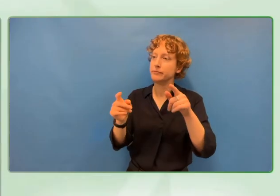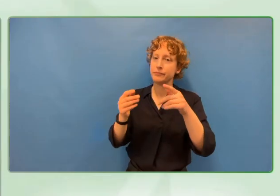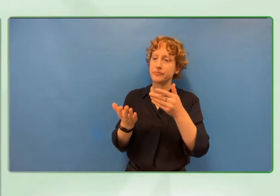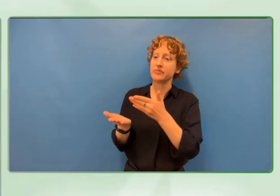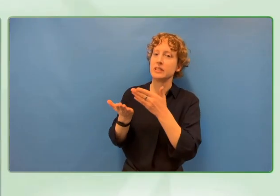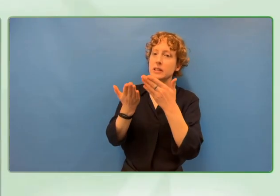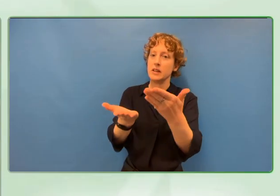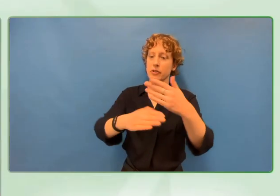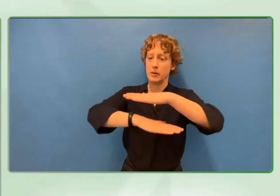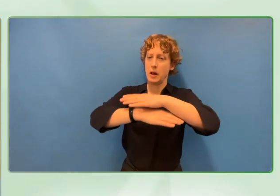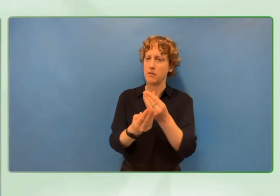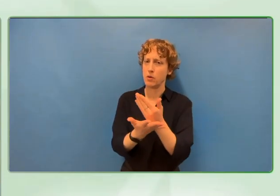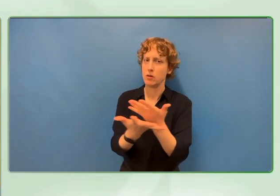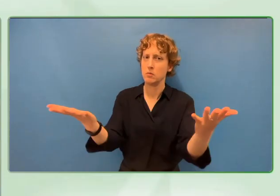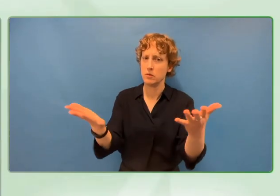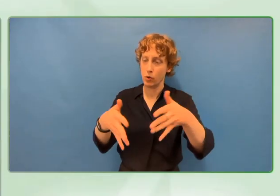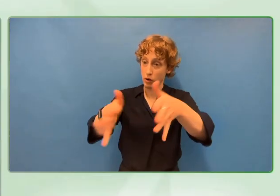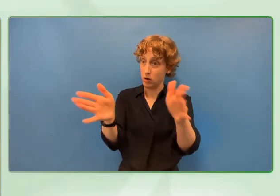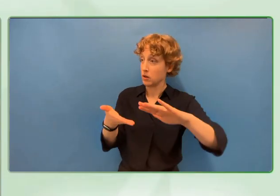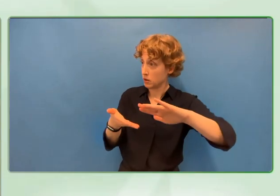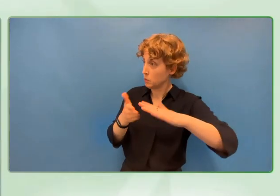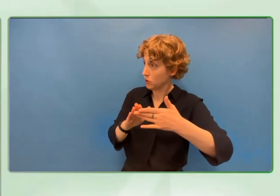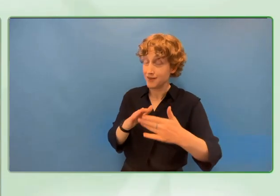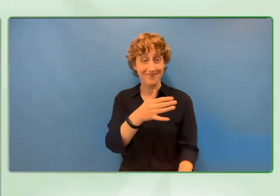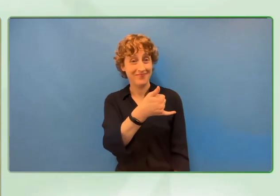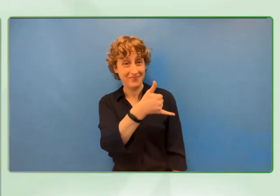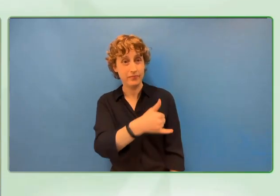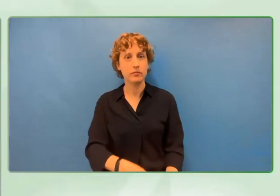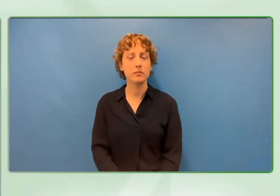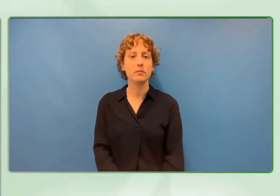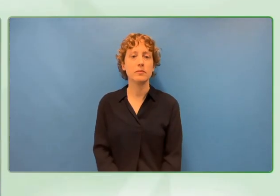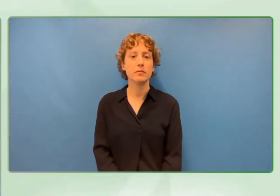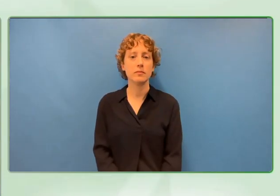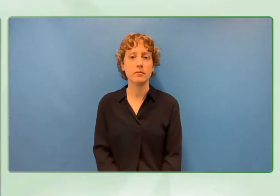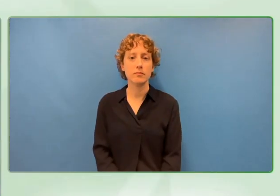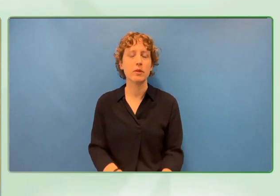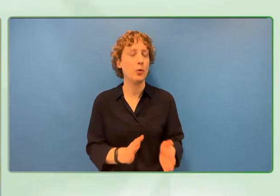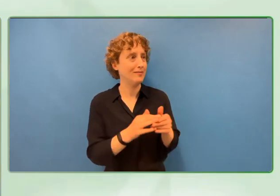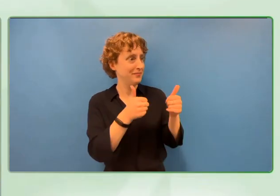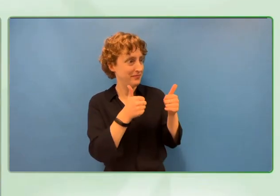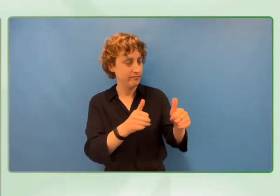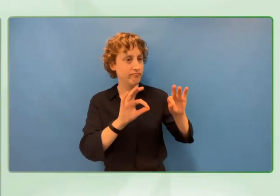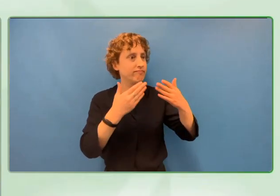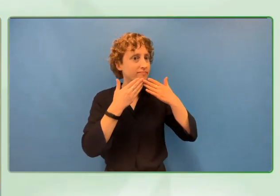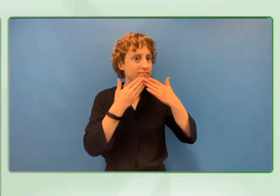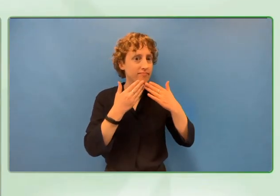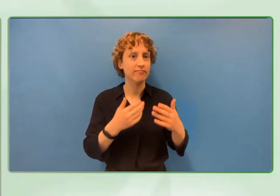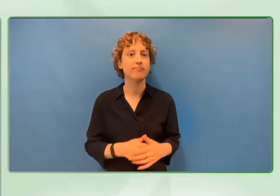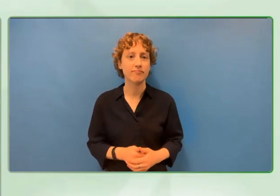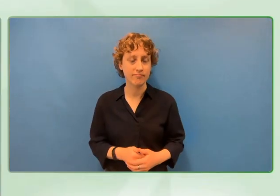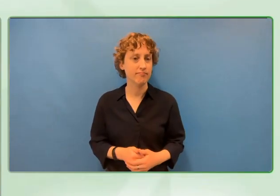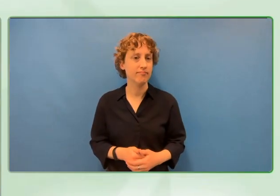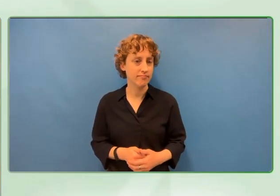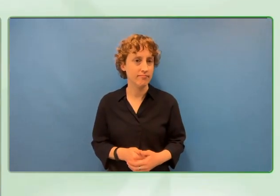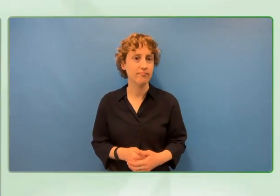used. Hey, I was trying to get you there. But, Yeah, you know, exactly. I tried to help. Yeah. All right, wow, fantastic. Yeah, thank you so much. So Thank we've you. travelled the world and we've travelled the sectors. This